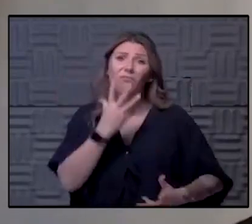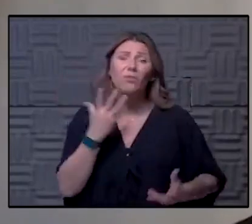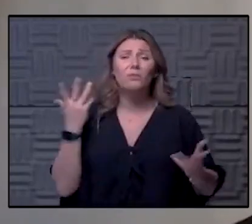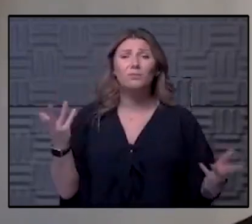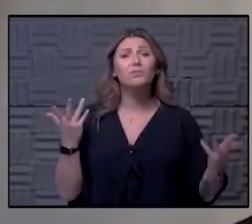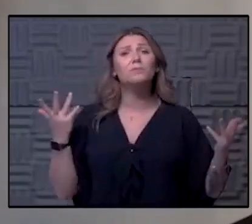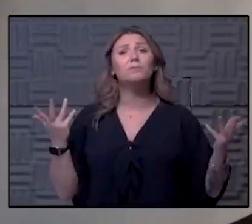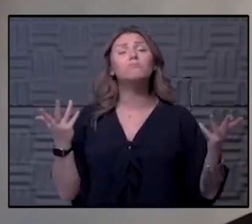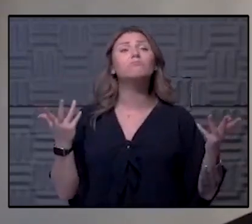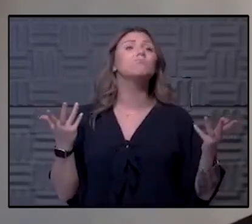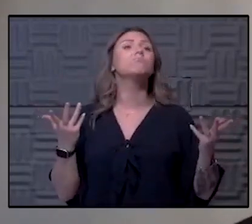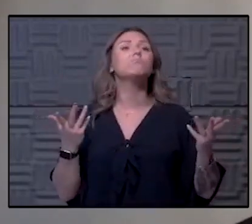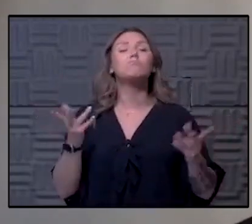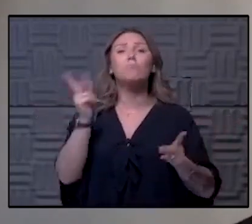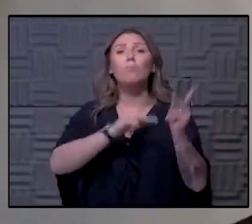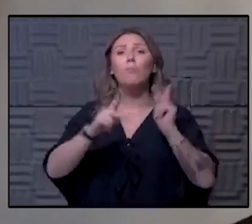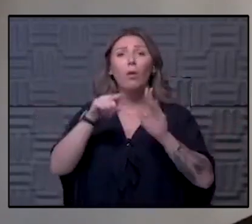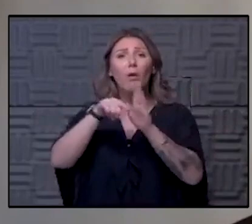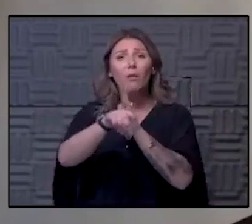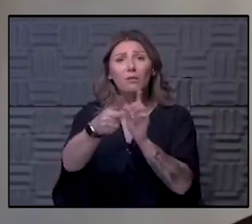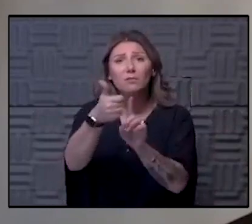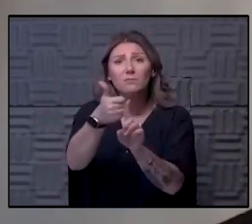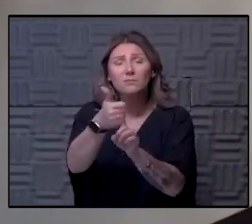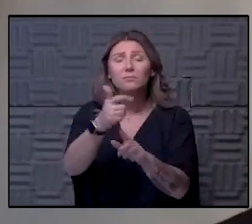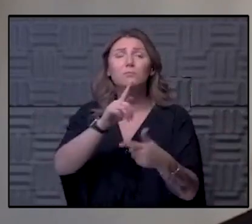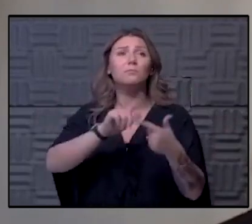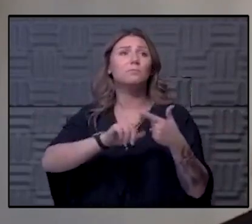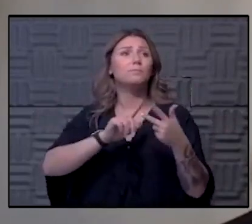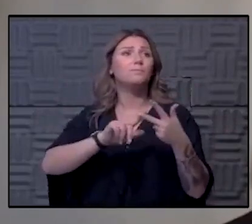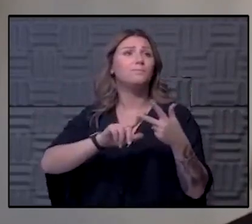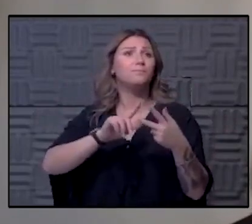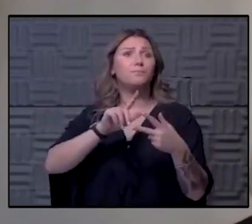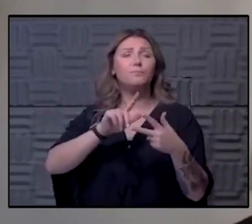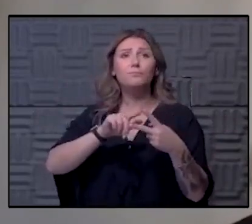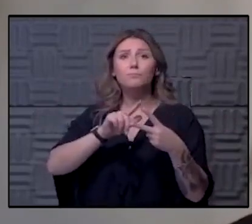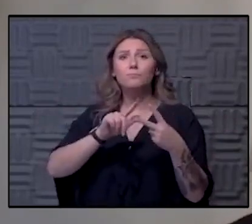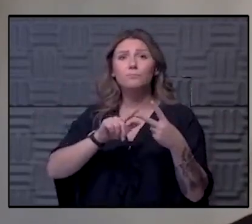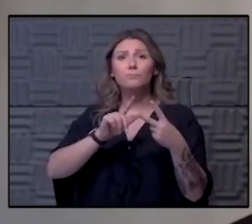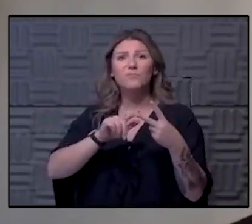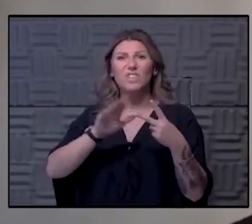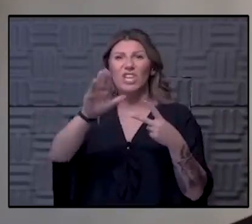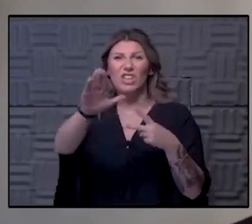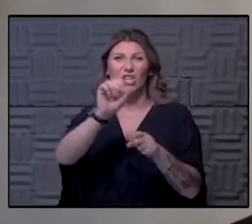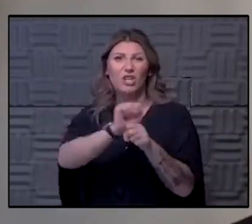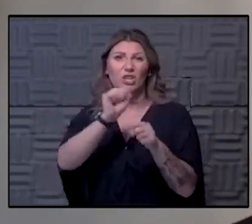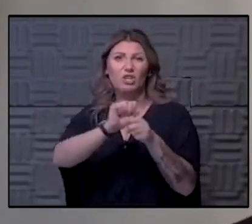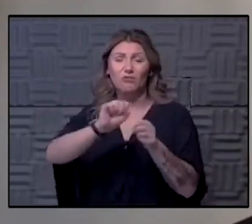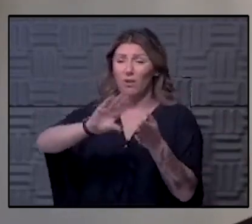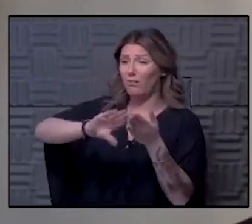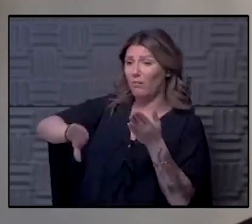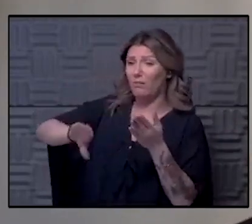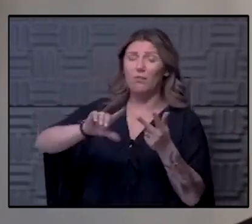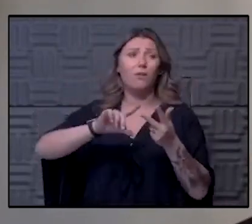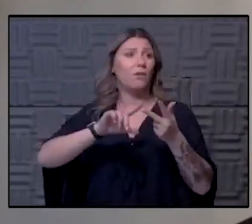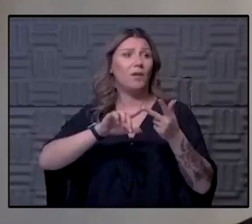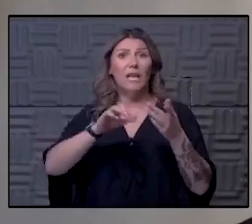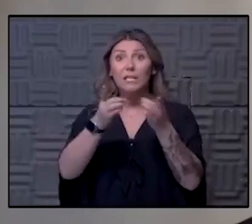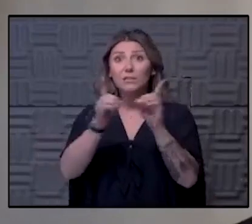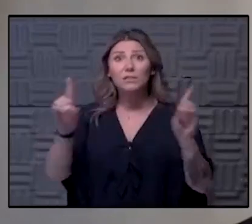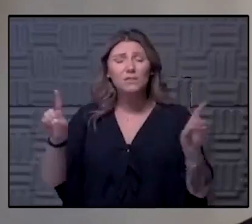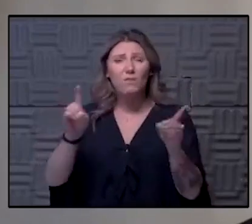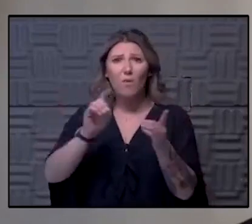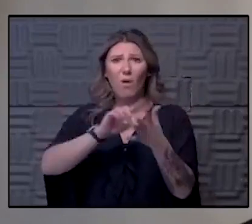multiple people committing suicide, multiple people losing their jobs, multiple people going through divorces. I